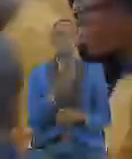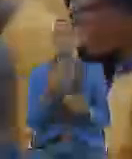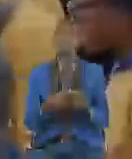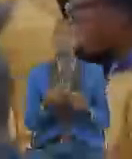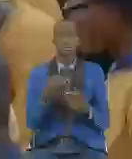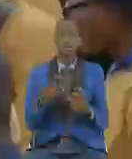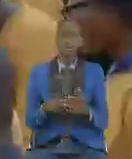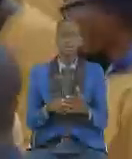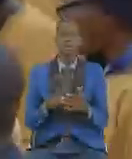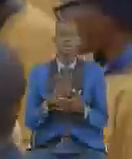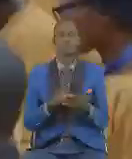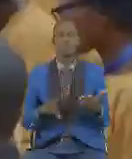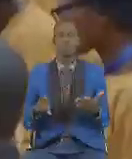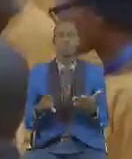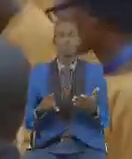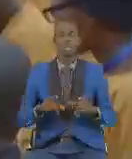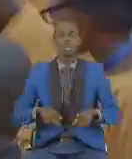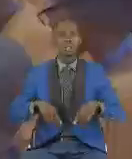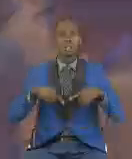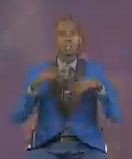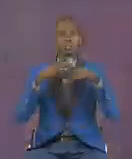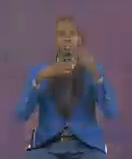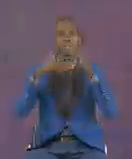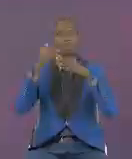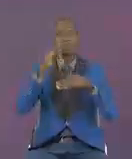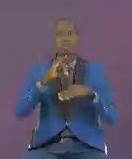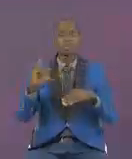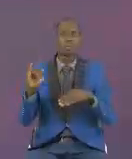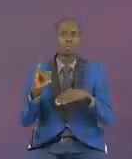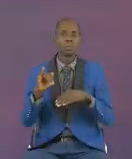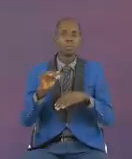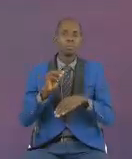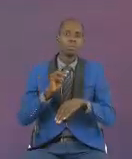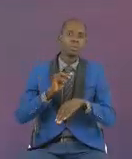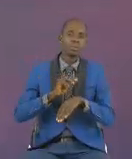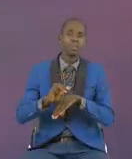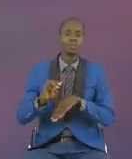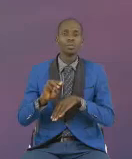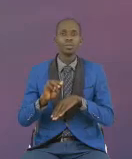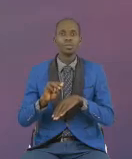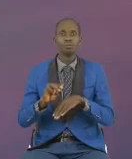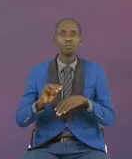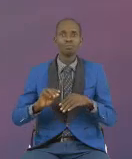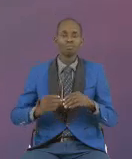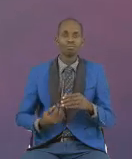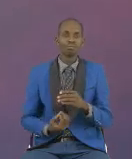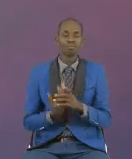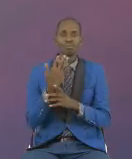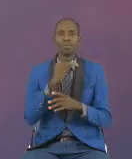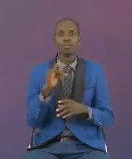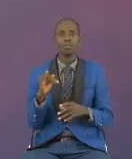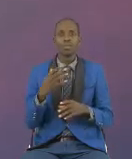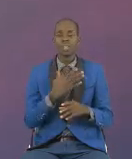session, Life Building, Ministry Provoking, session that we had this